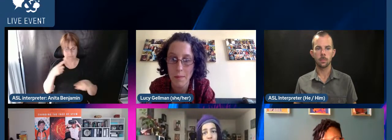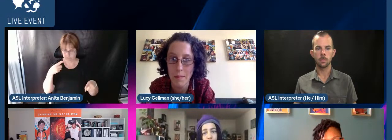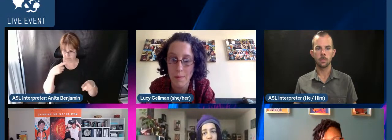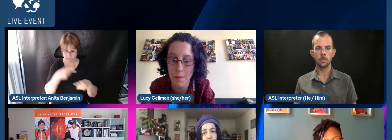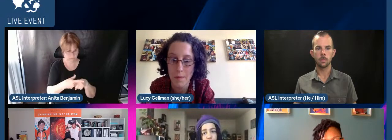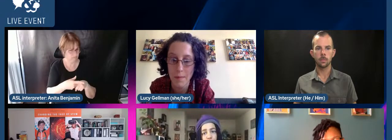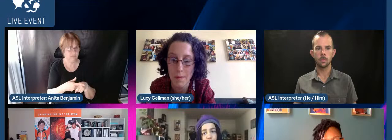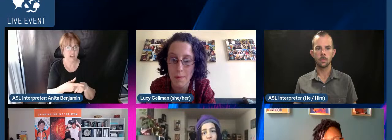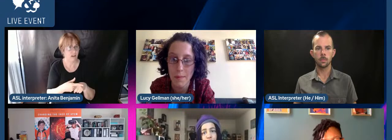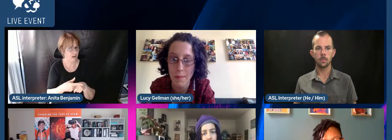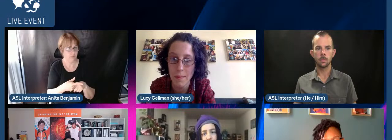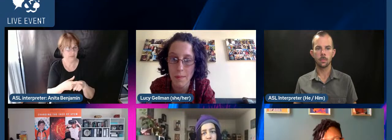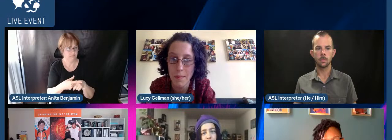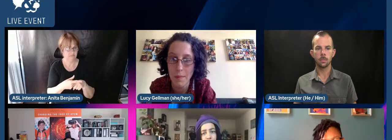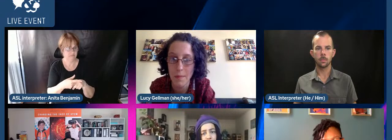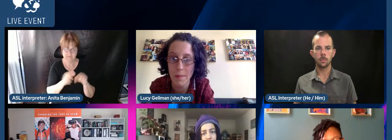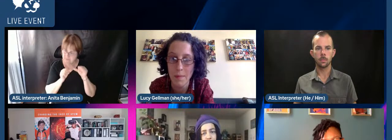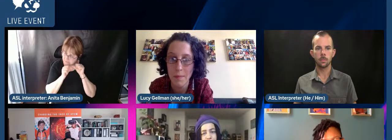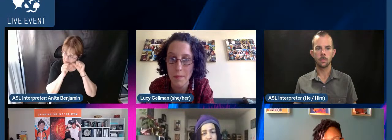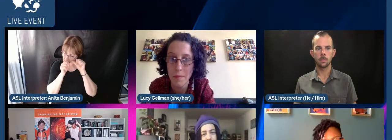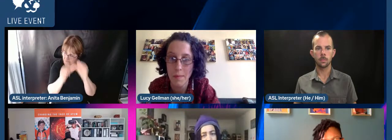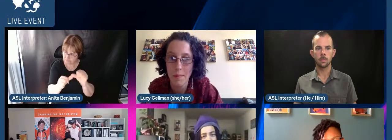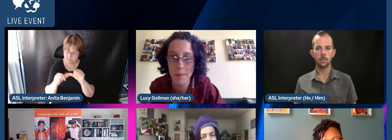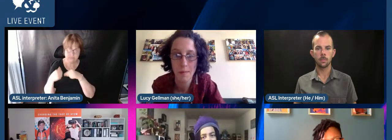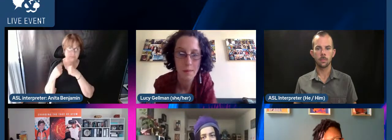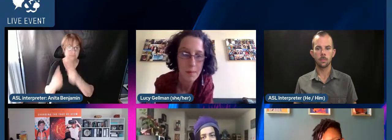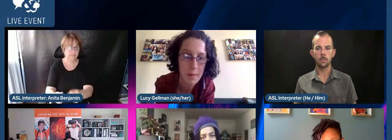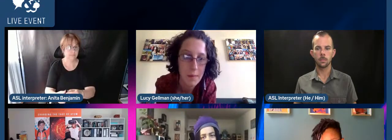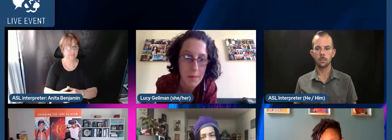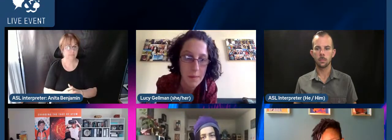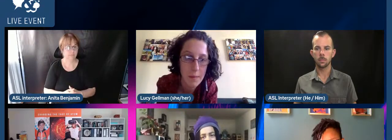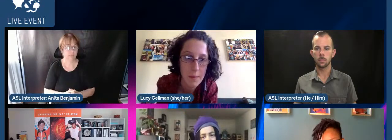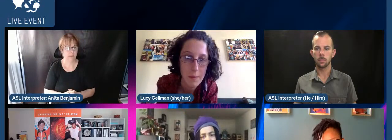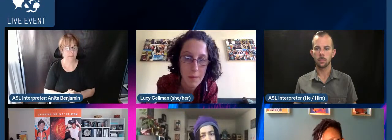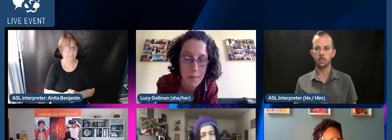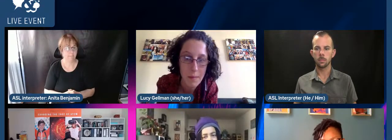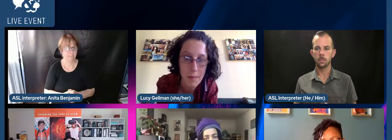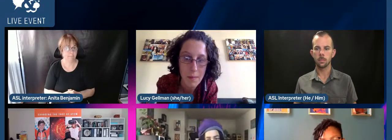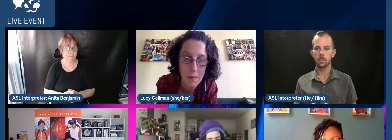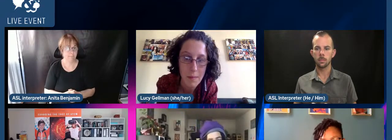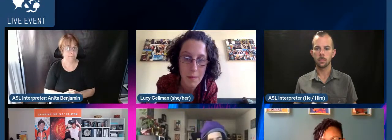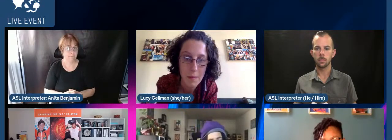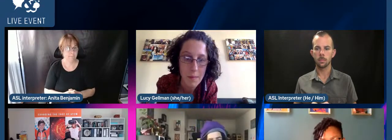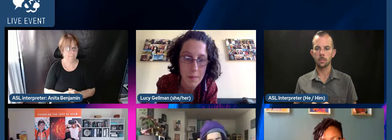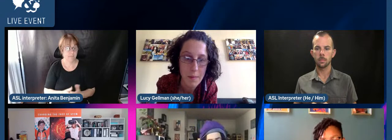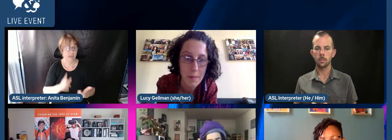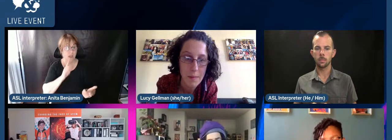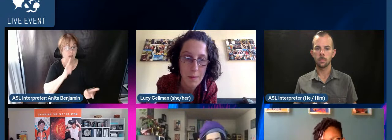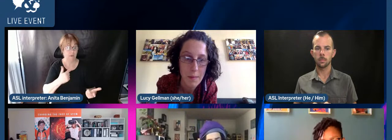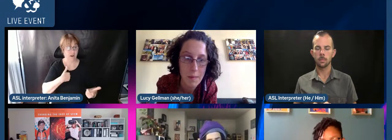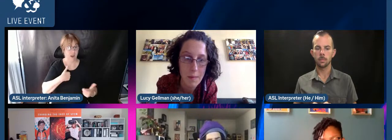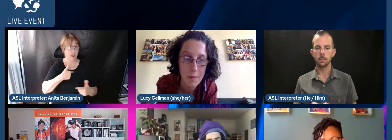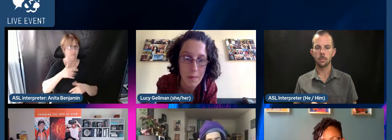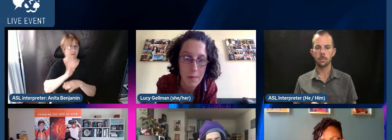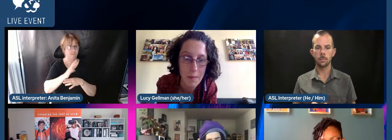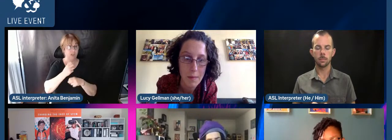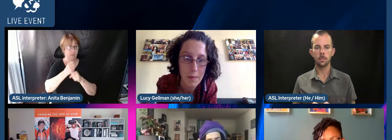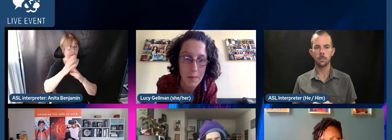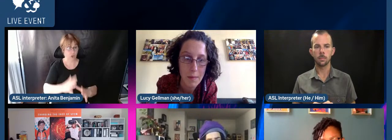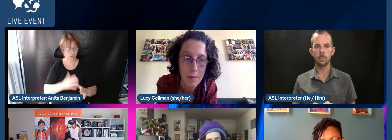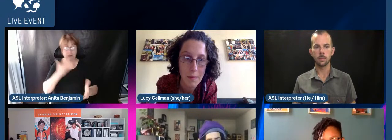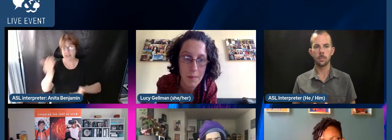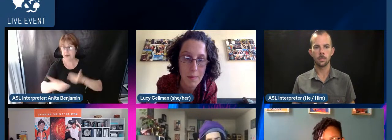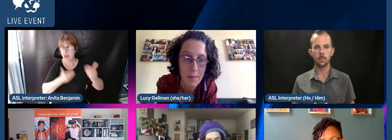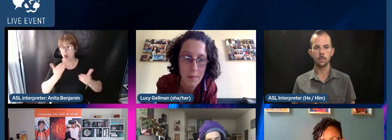dichotomy in a way. You know, hey, I'm a filmmaker. I hire the best people that